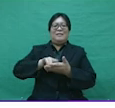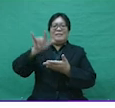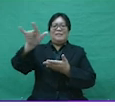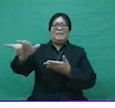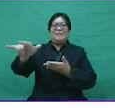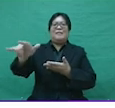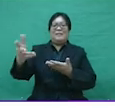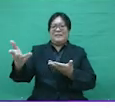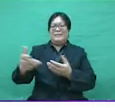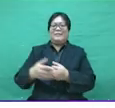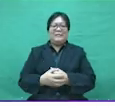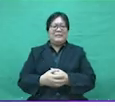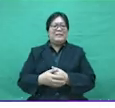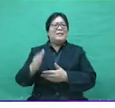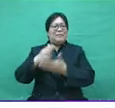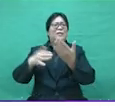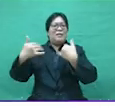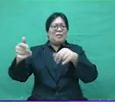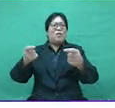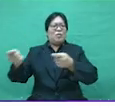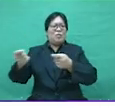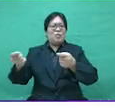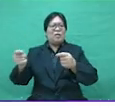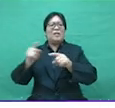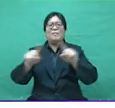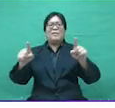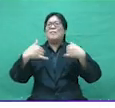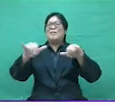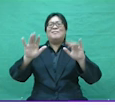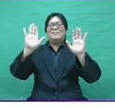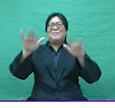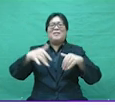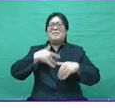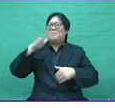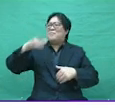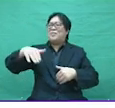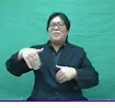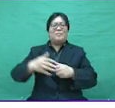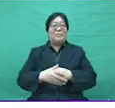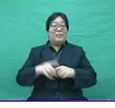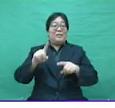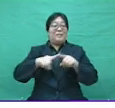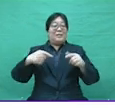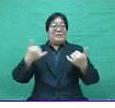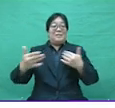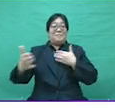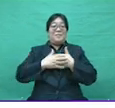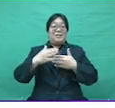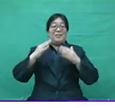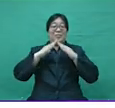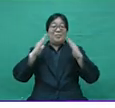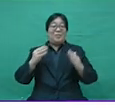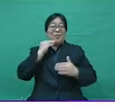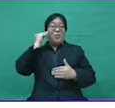that there were some controls, but it was still away. And being at home, suddenly